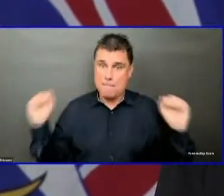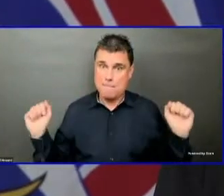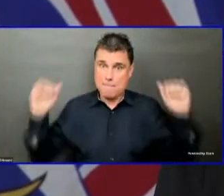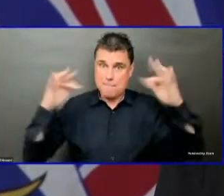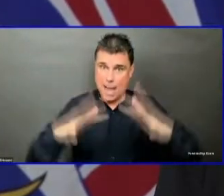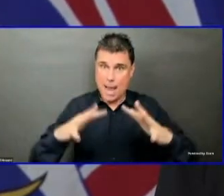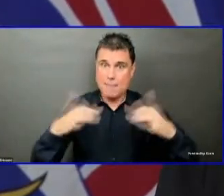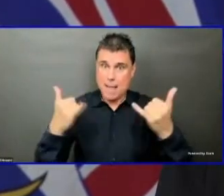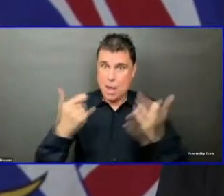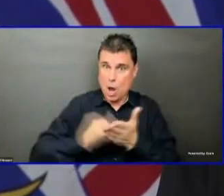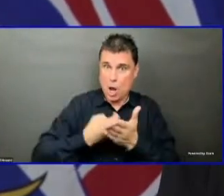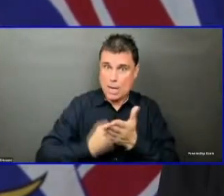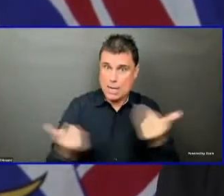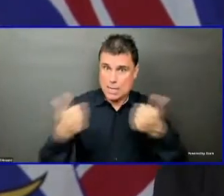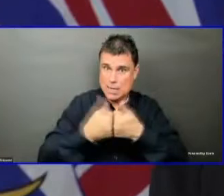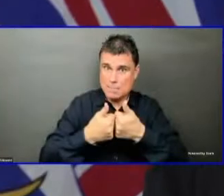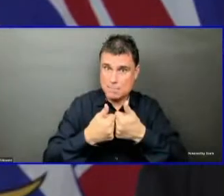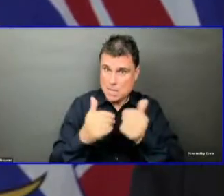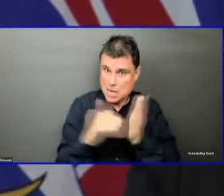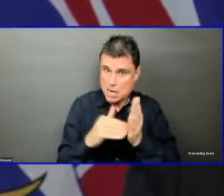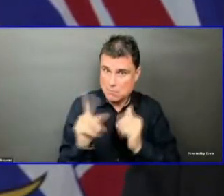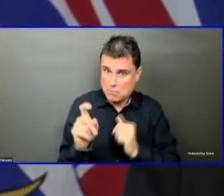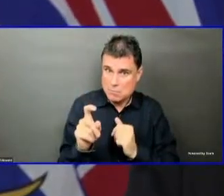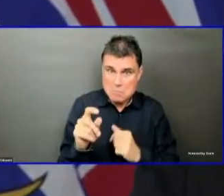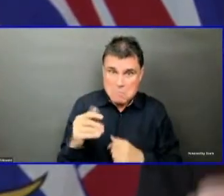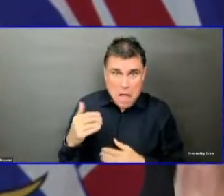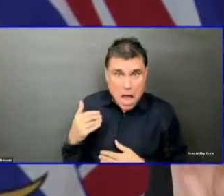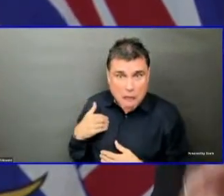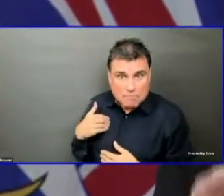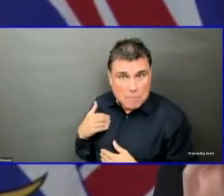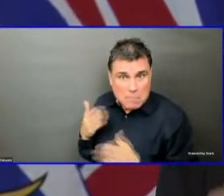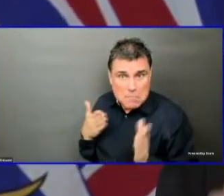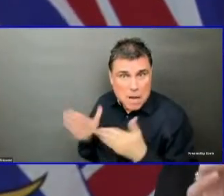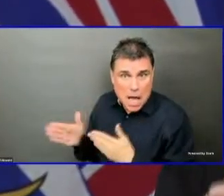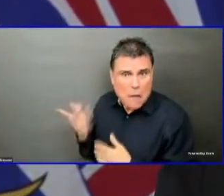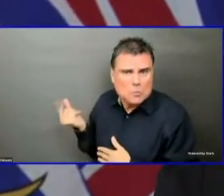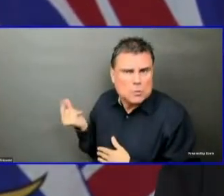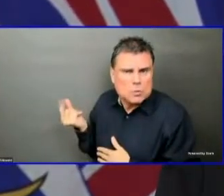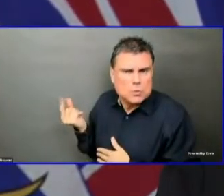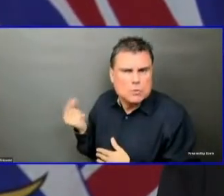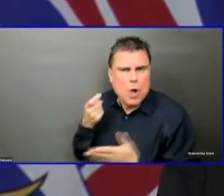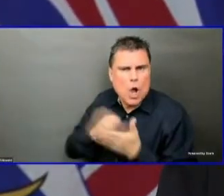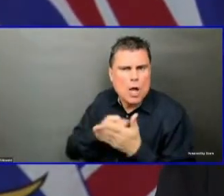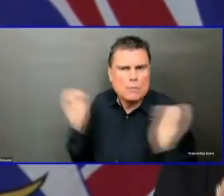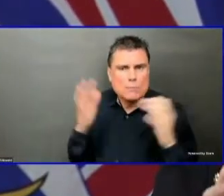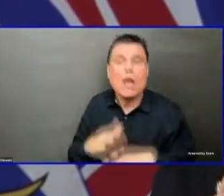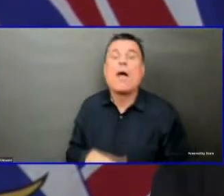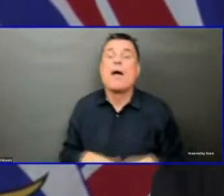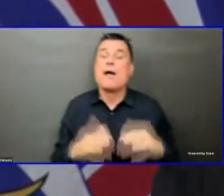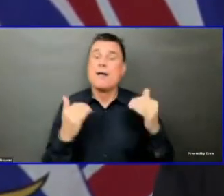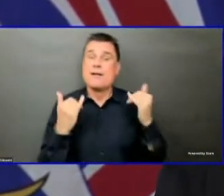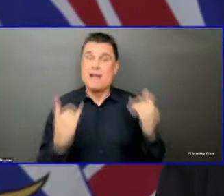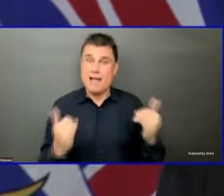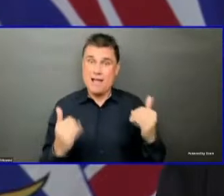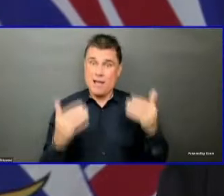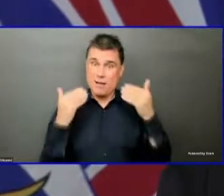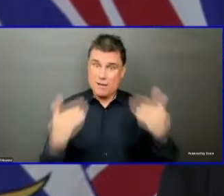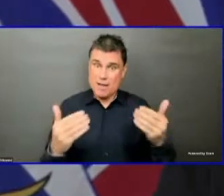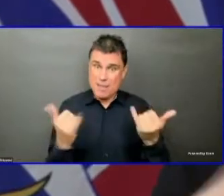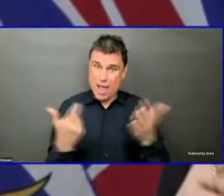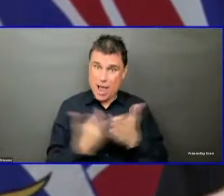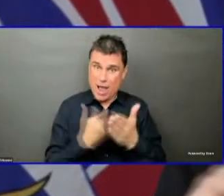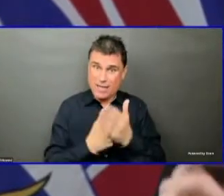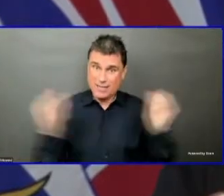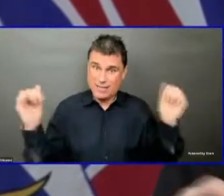restrictions? The current restrictions, no, because some of the important restrictions we have in place that are necessary right